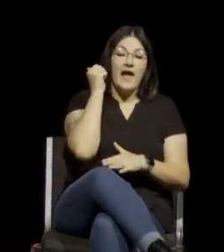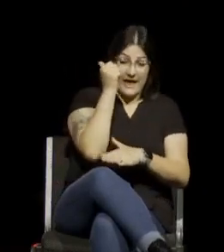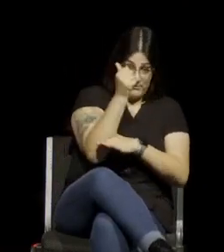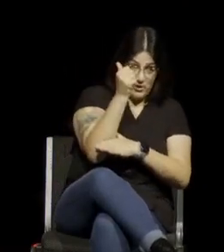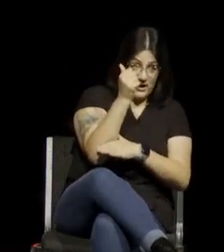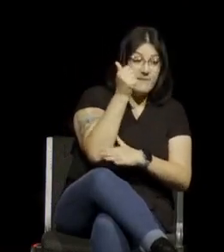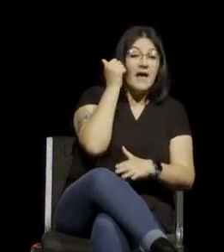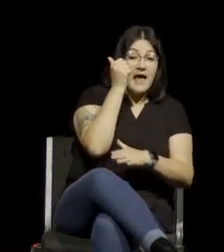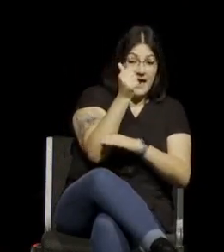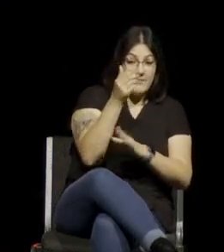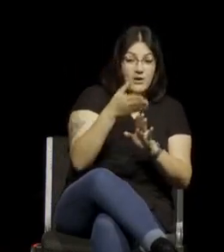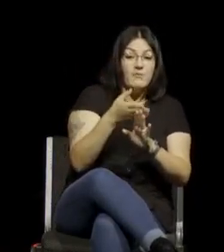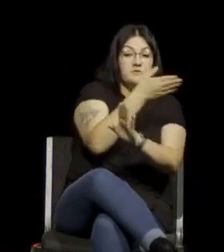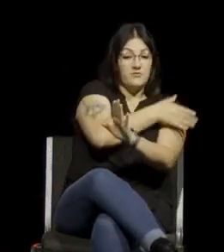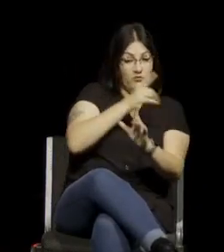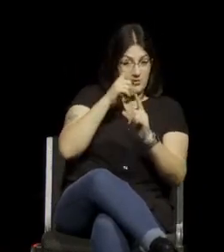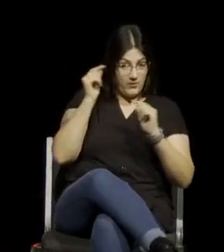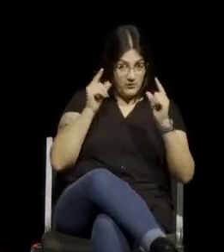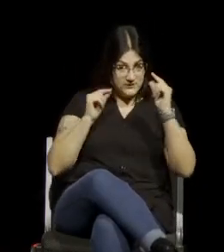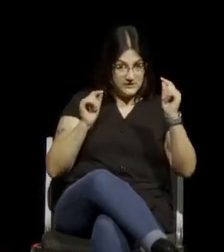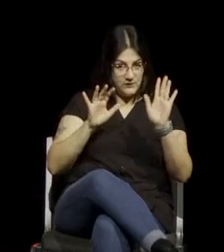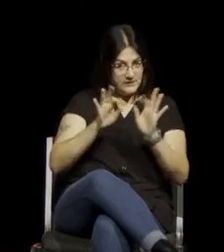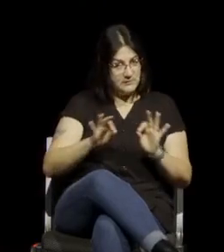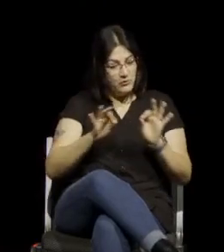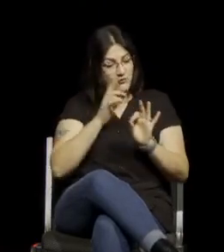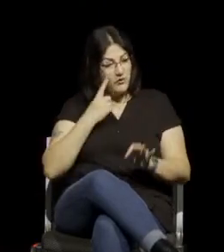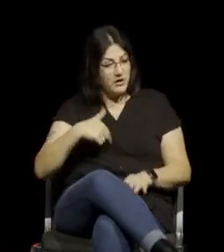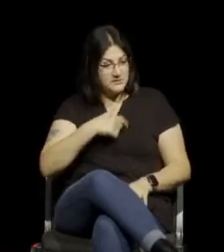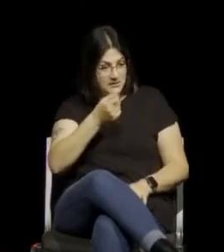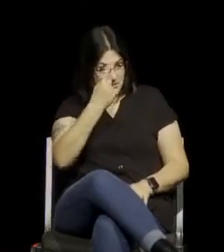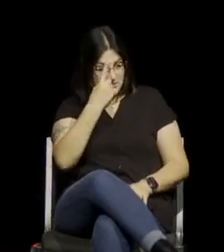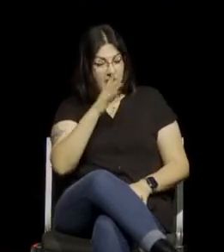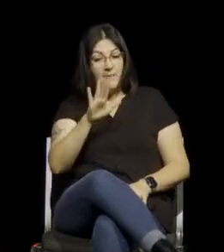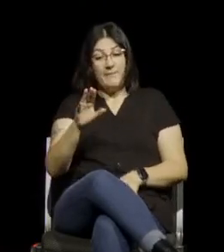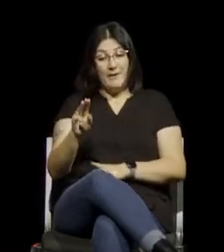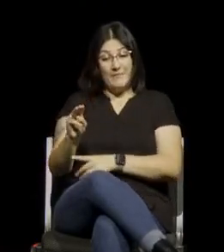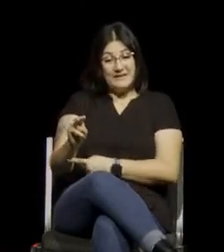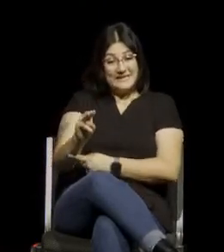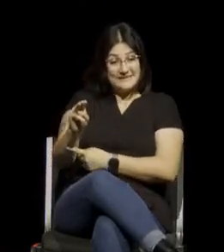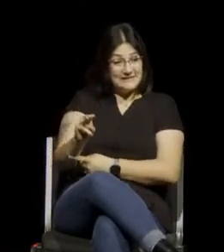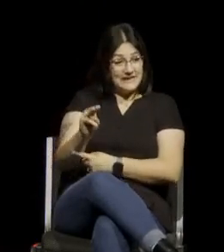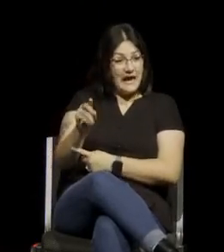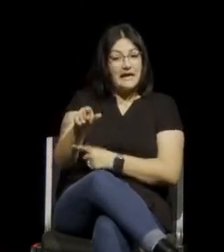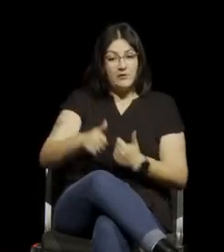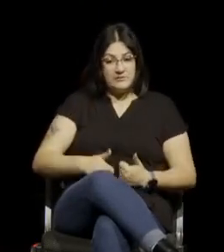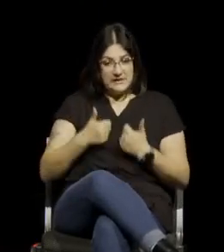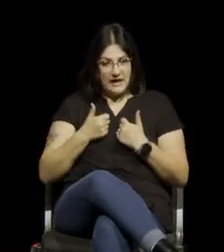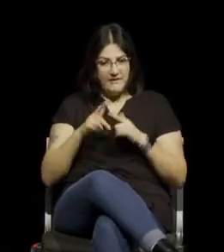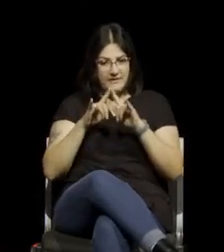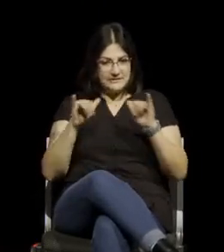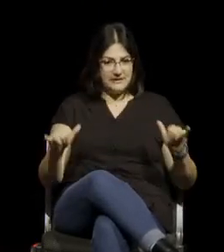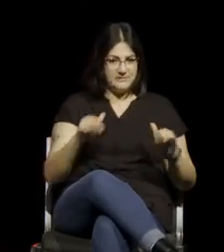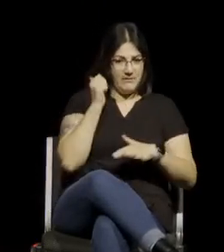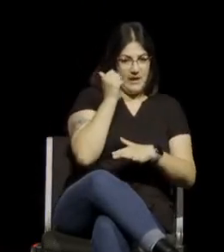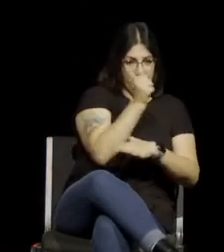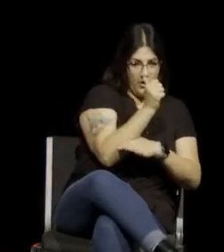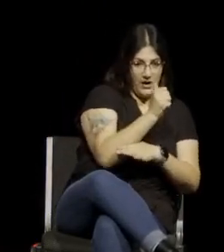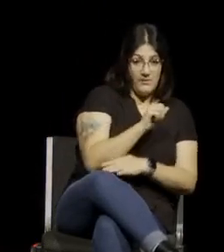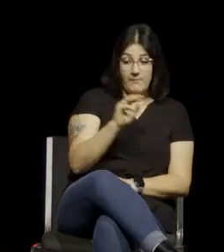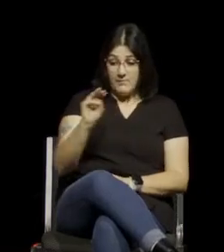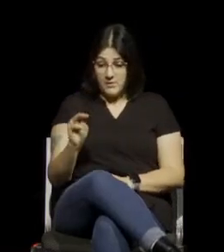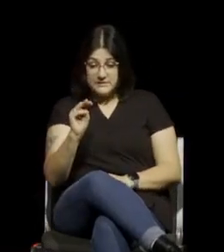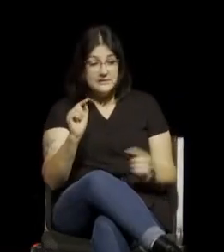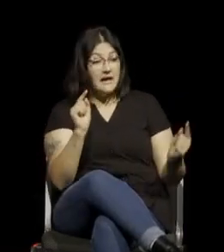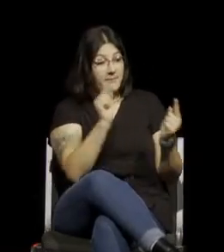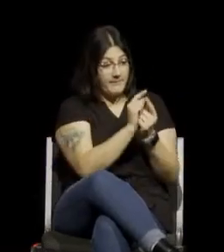Abraham preceded Moses, all right? So that's important for us to know. But Melchizedek was alive when Abraham was alive. He met